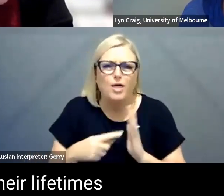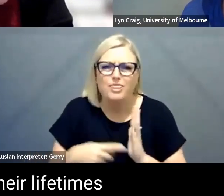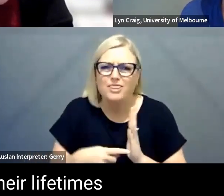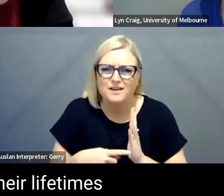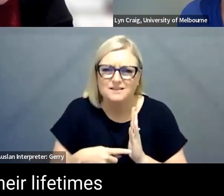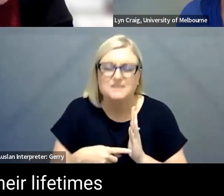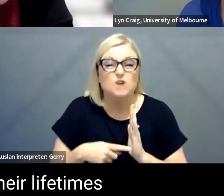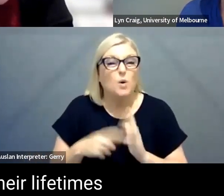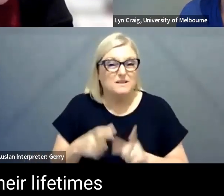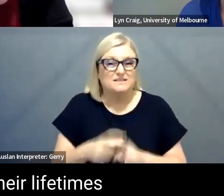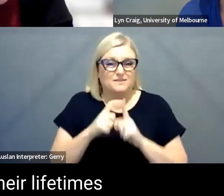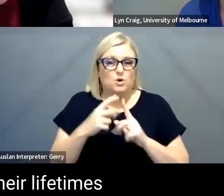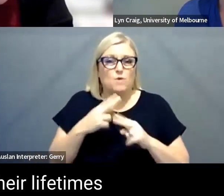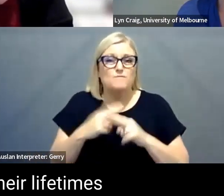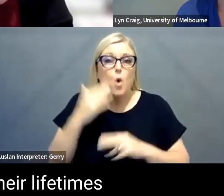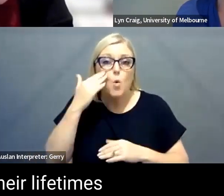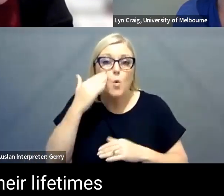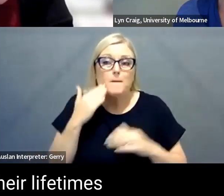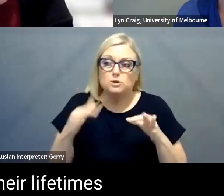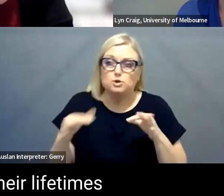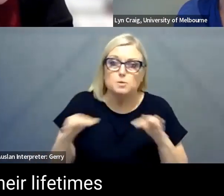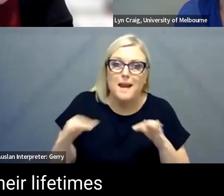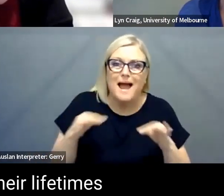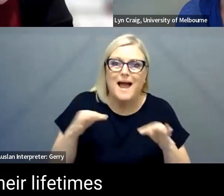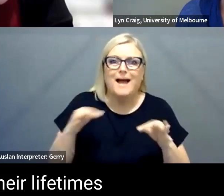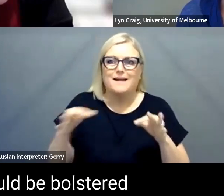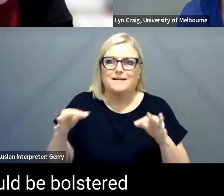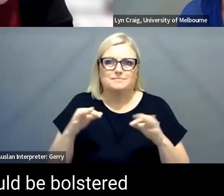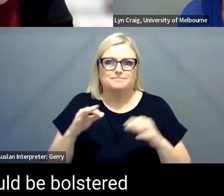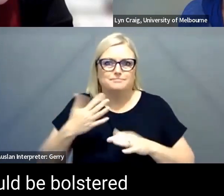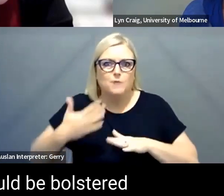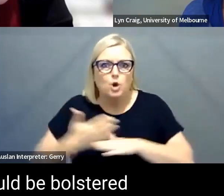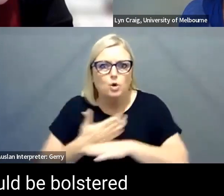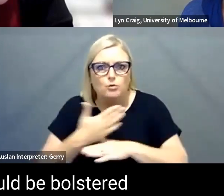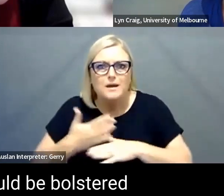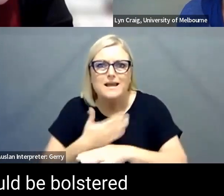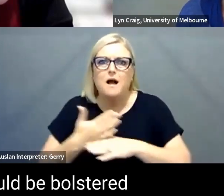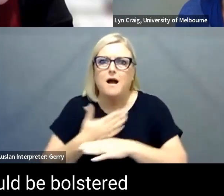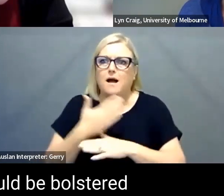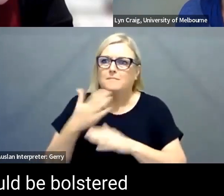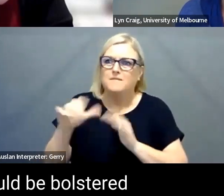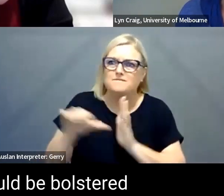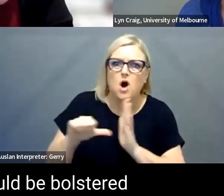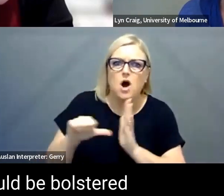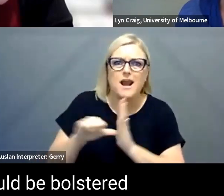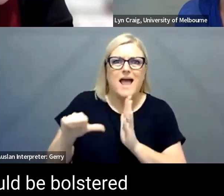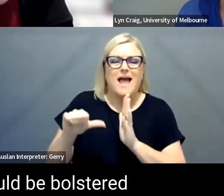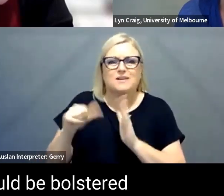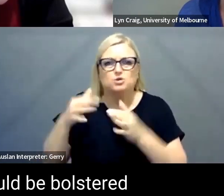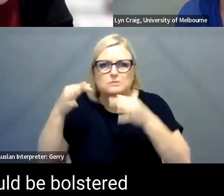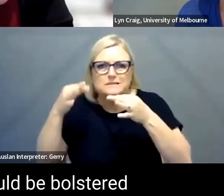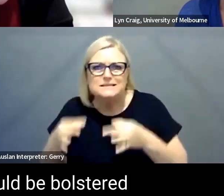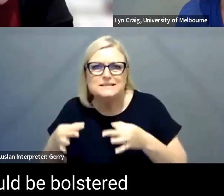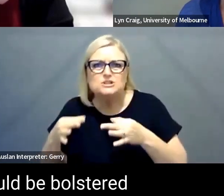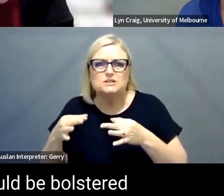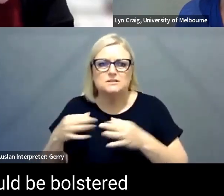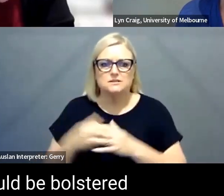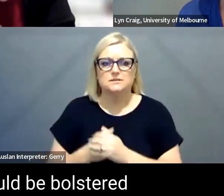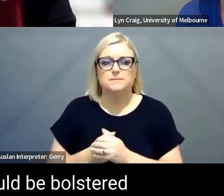over their lifetimes to be secure in old age. So, and that should be bolstered by